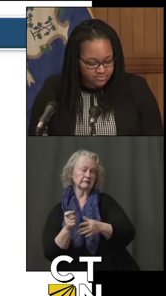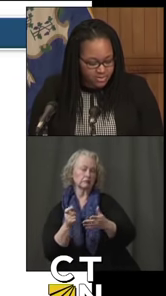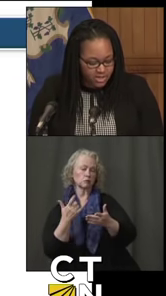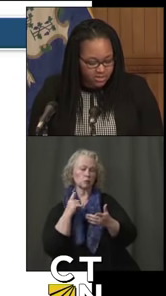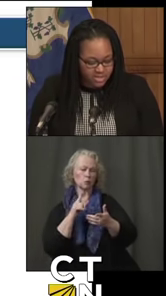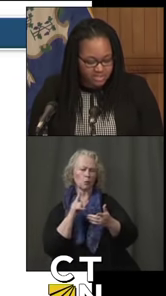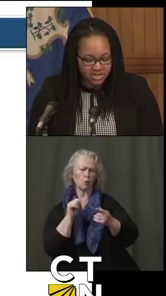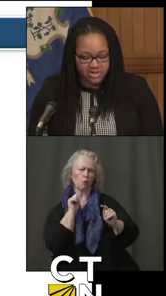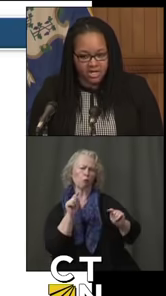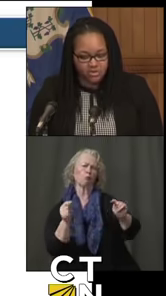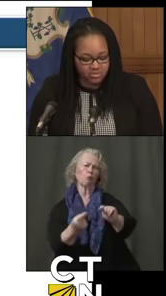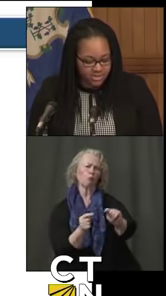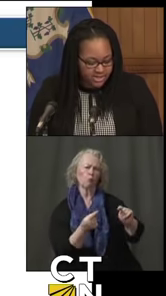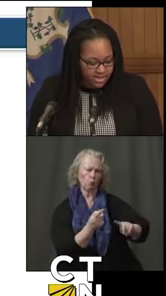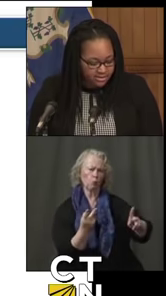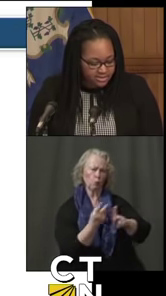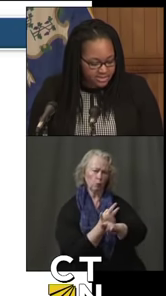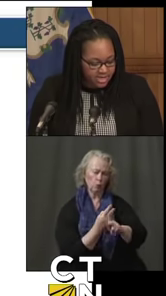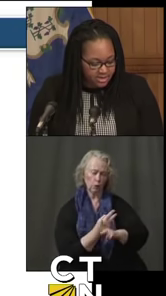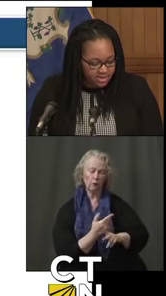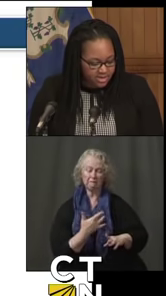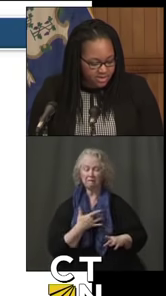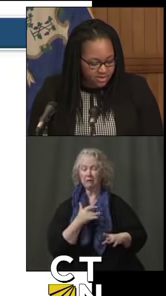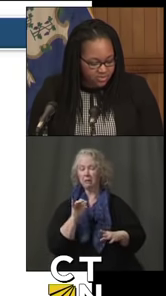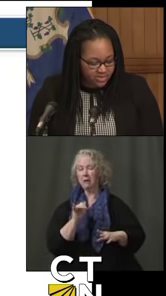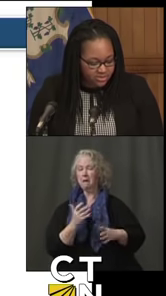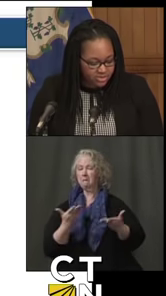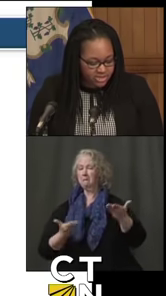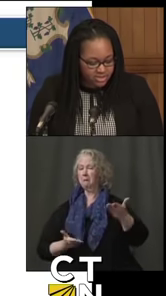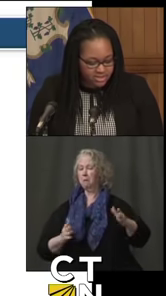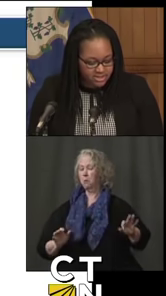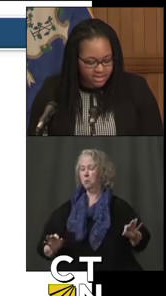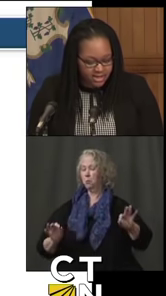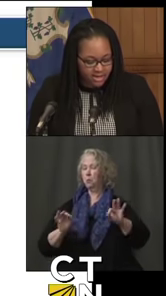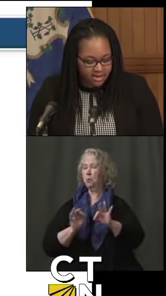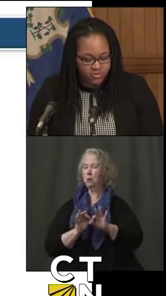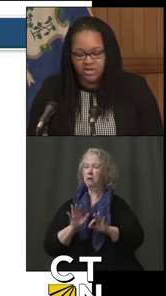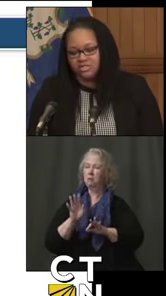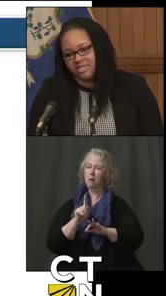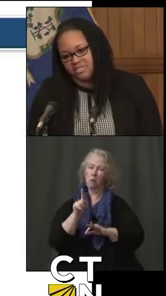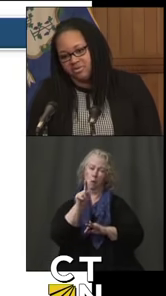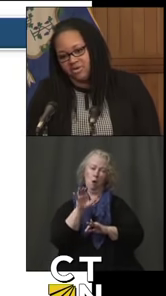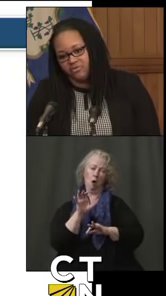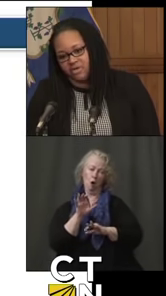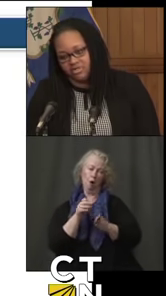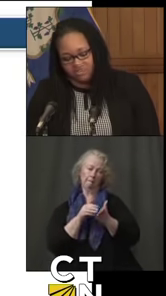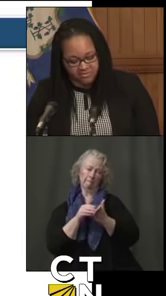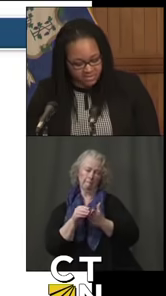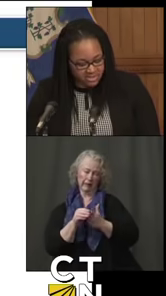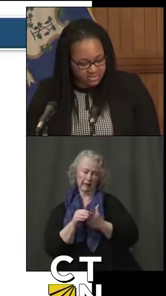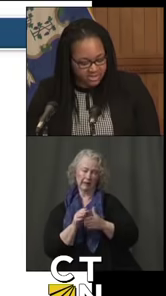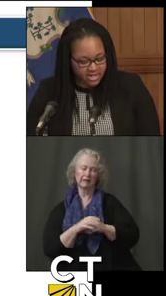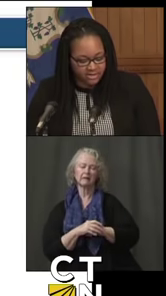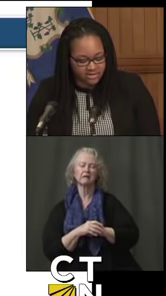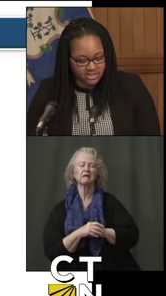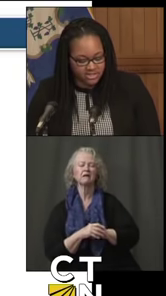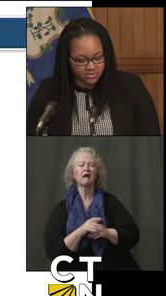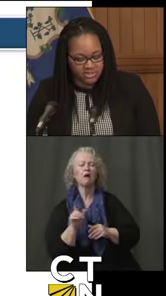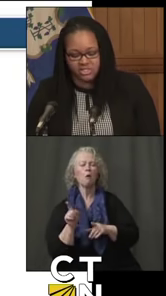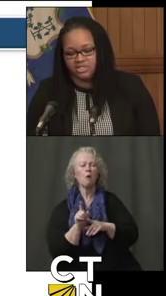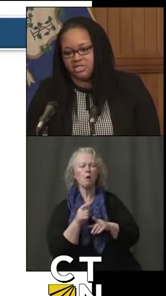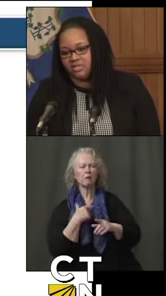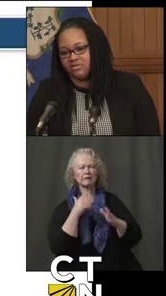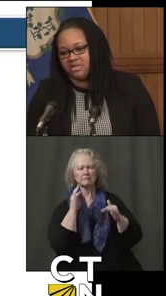changes. We estimate about $100 million in revenue changes. We also estimate about $415 million